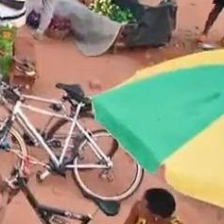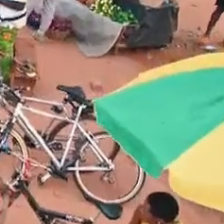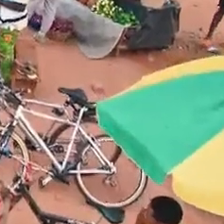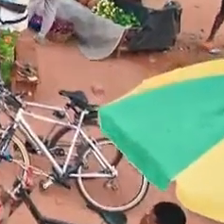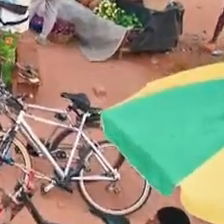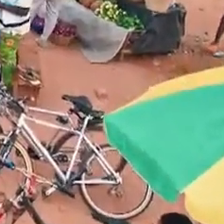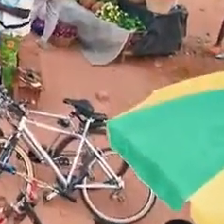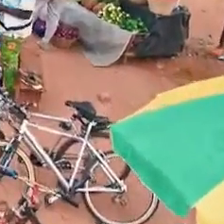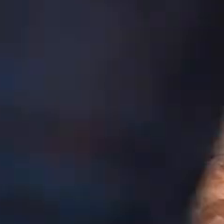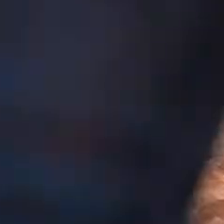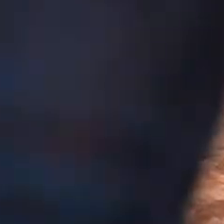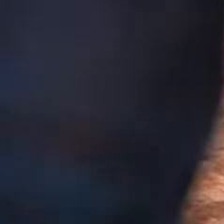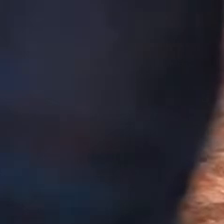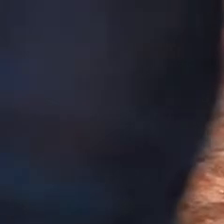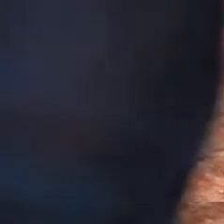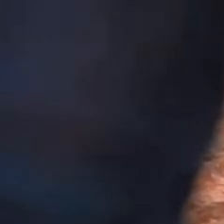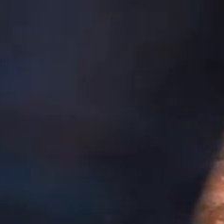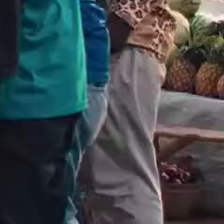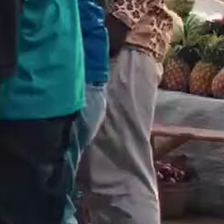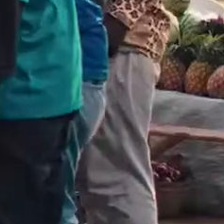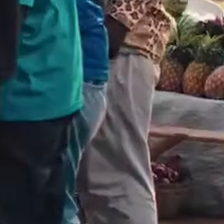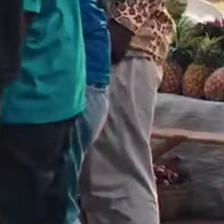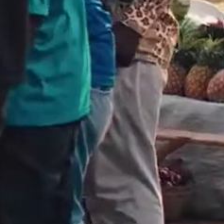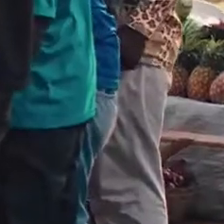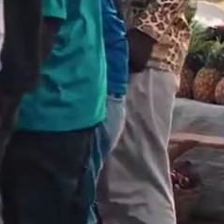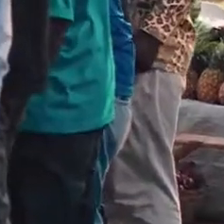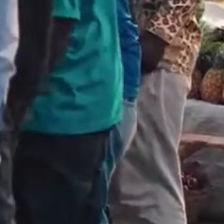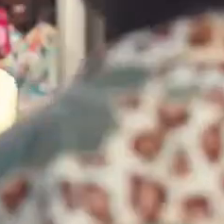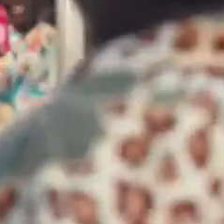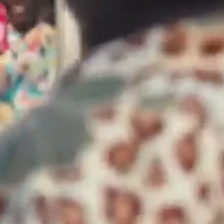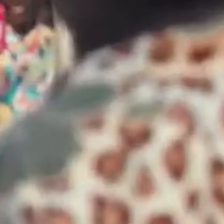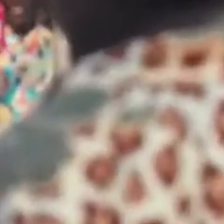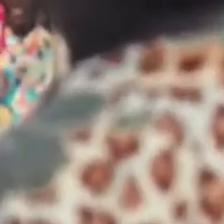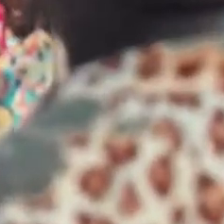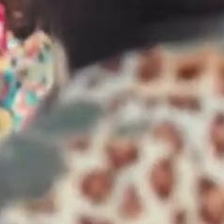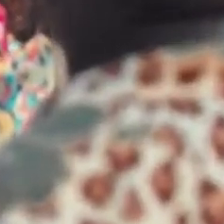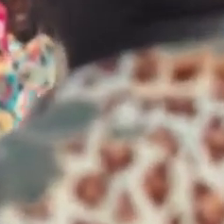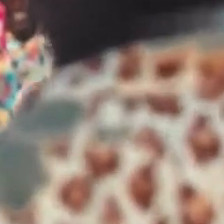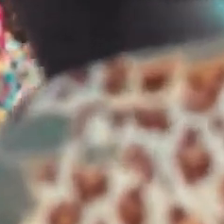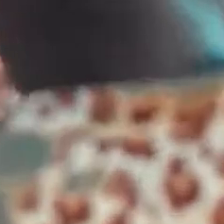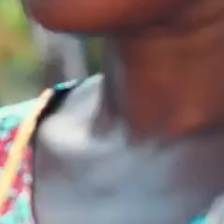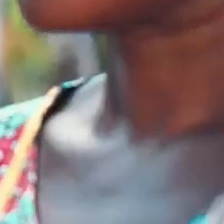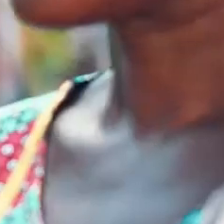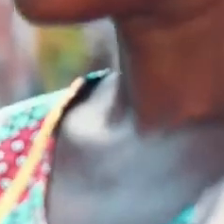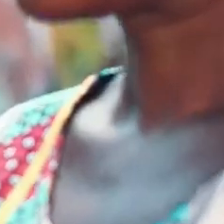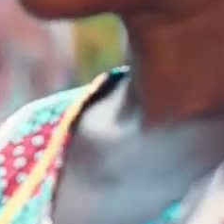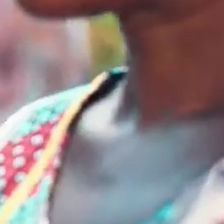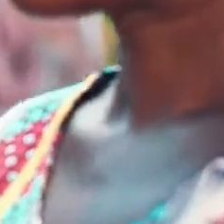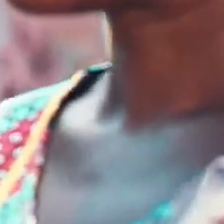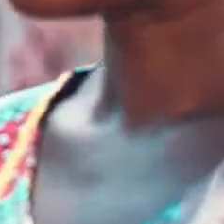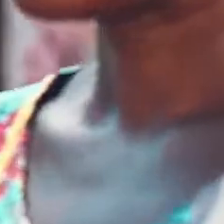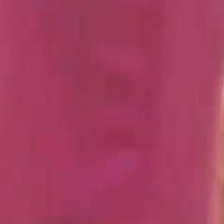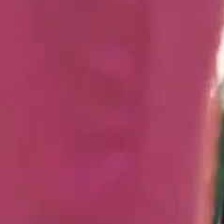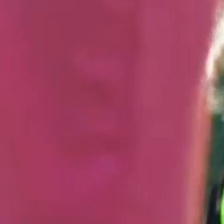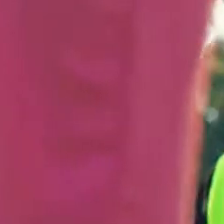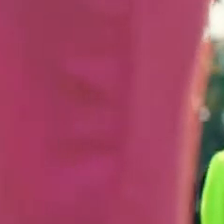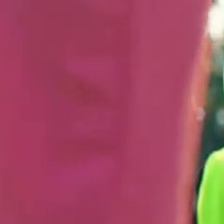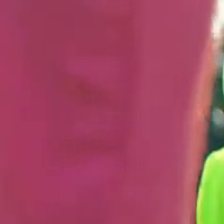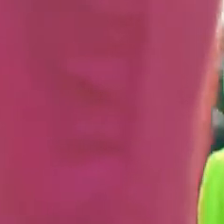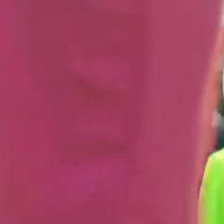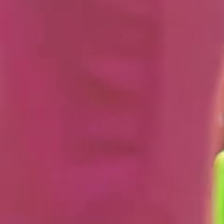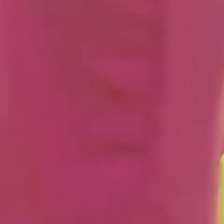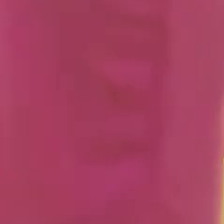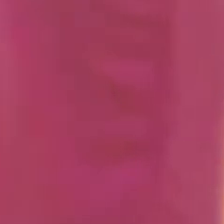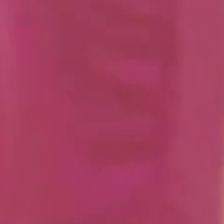what? Yeah, you step it on it. Add kilometers to your legs, and you get your sugar. Will you buy meat from